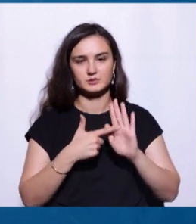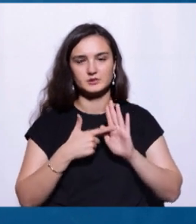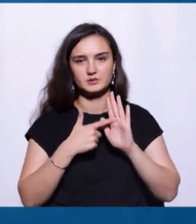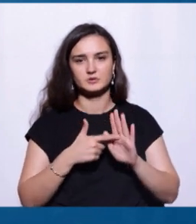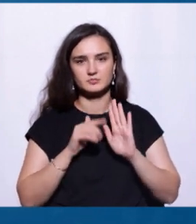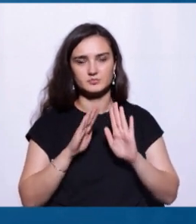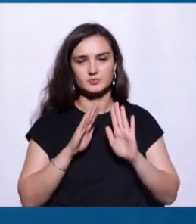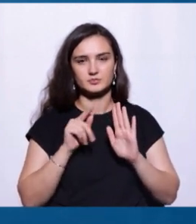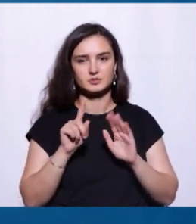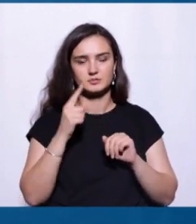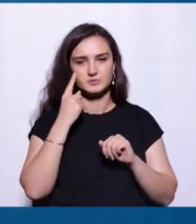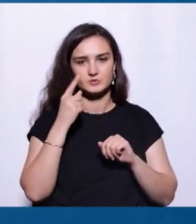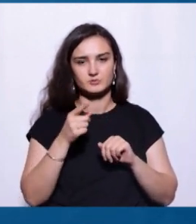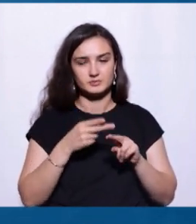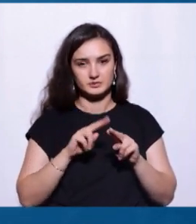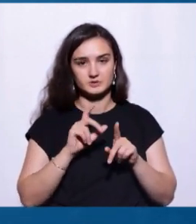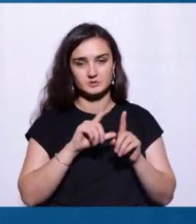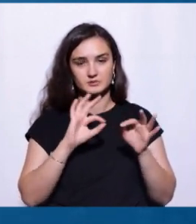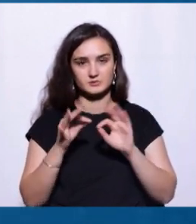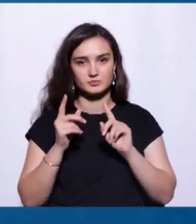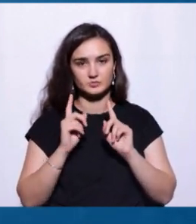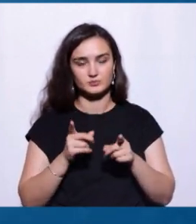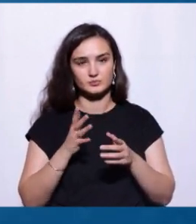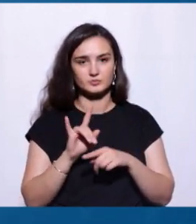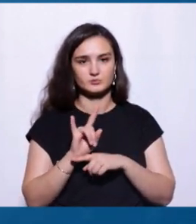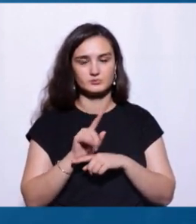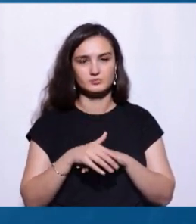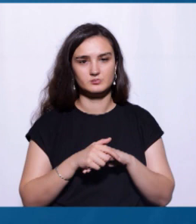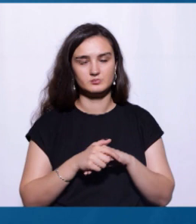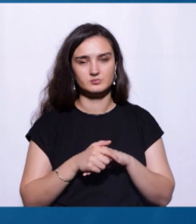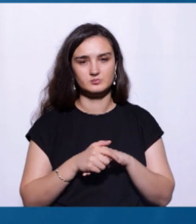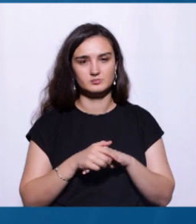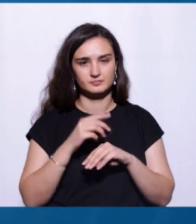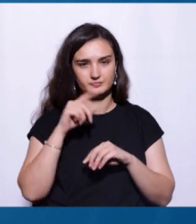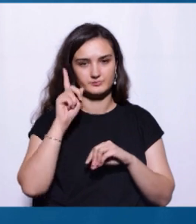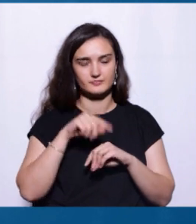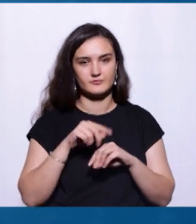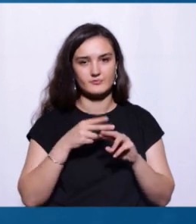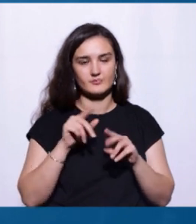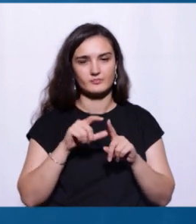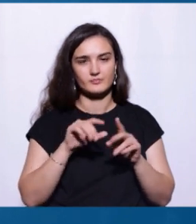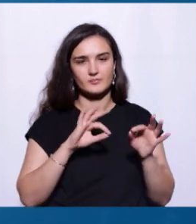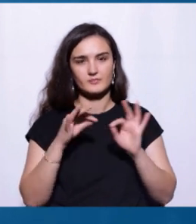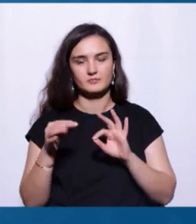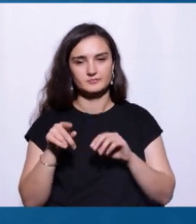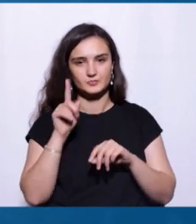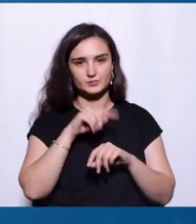hours. Mr. Carter, what do you think? Is this sentence true or false? Miss Sophie, I know this sentence is